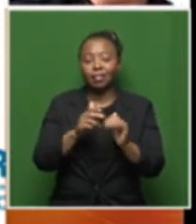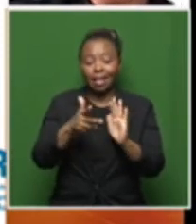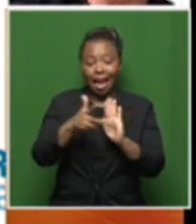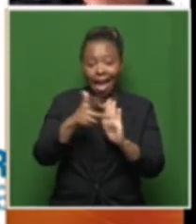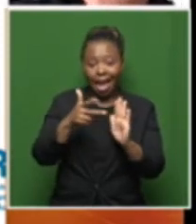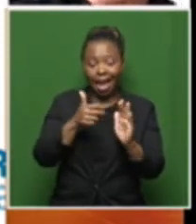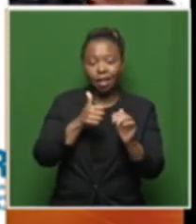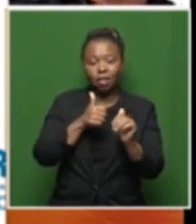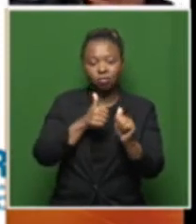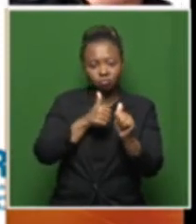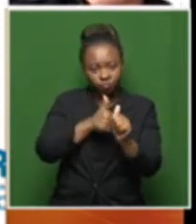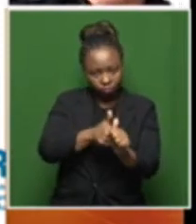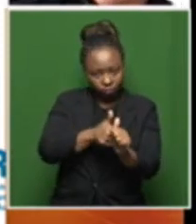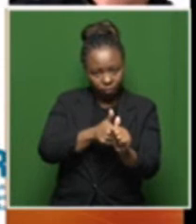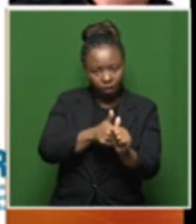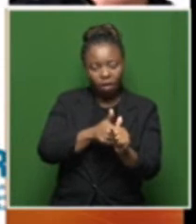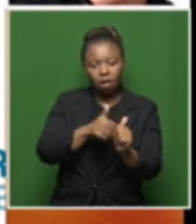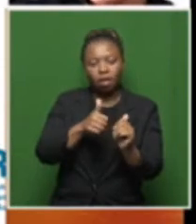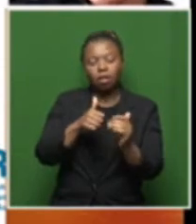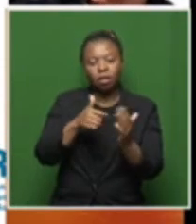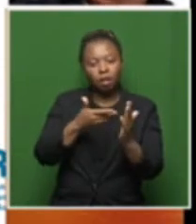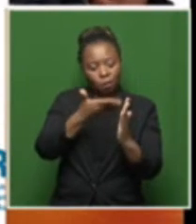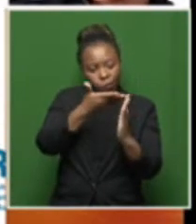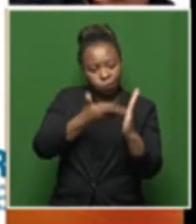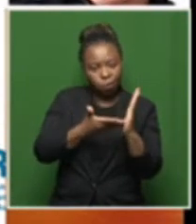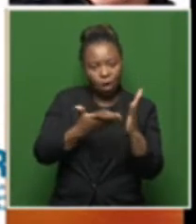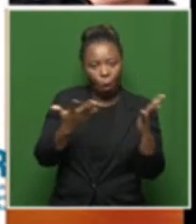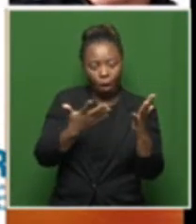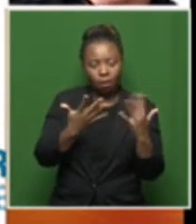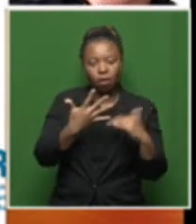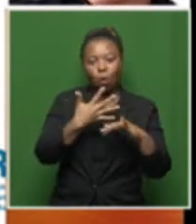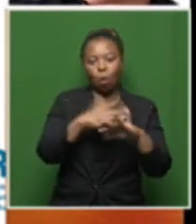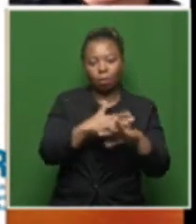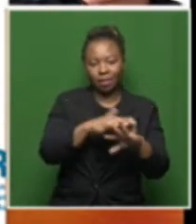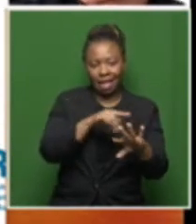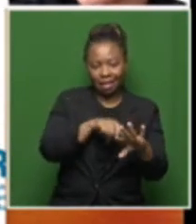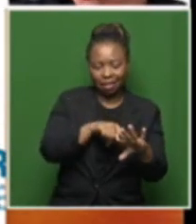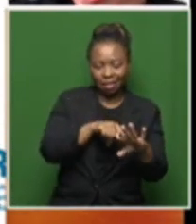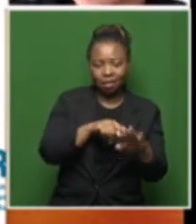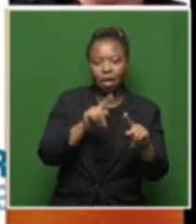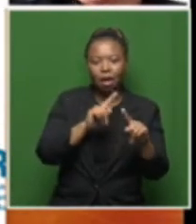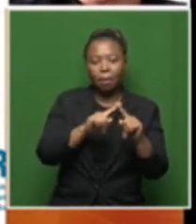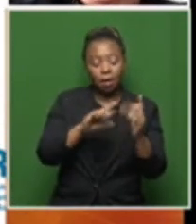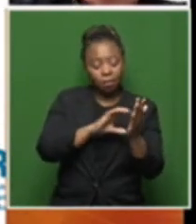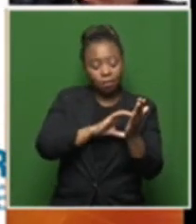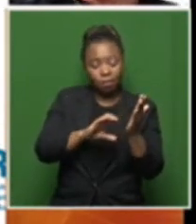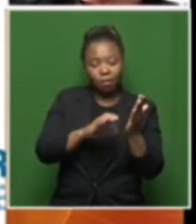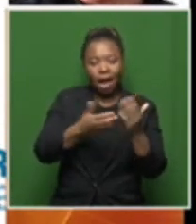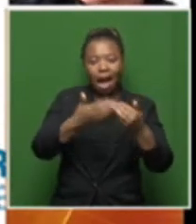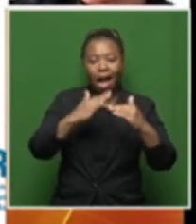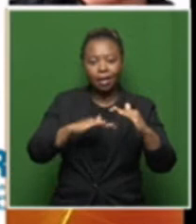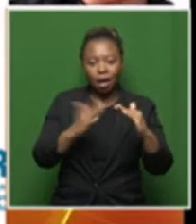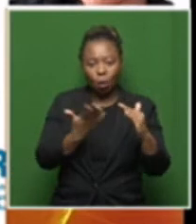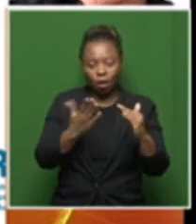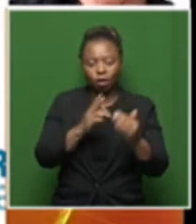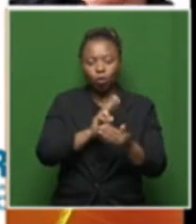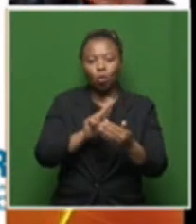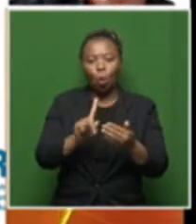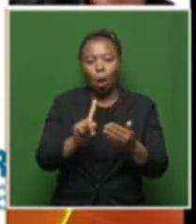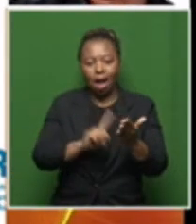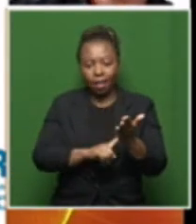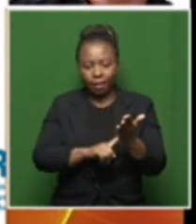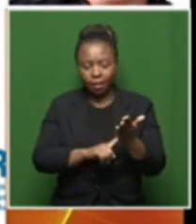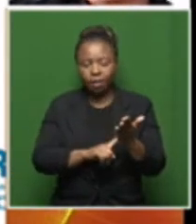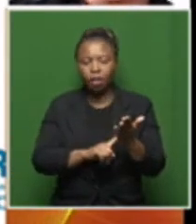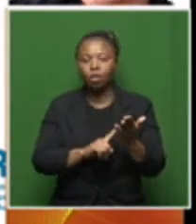this authorization is listed on our website, but we do not list then the Section 21. A number of the Section 21